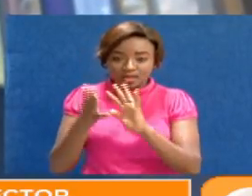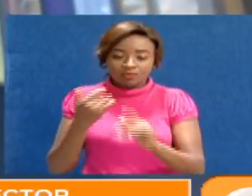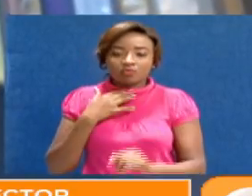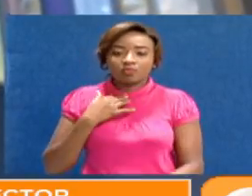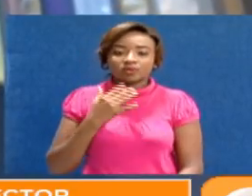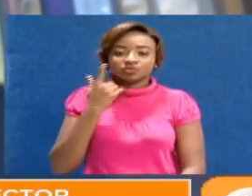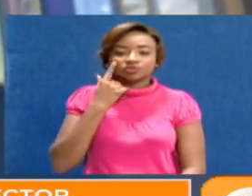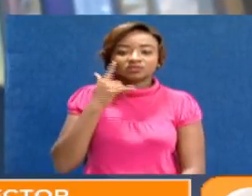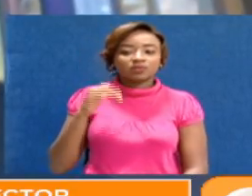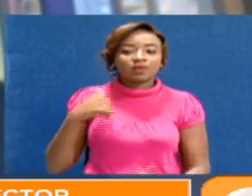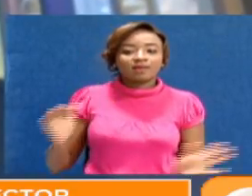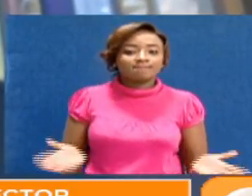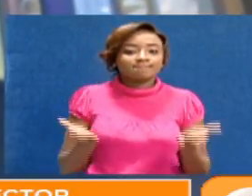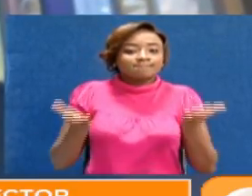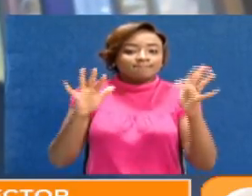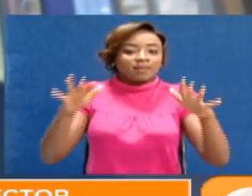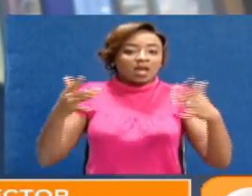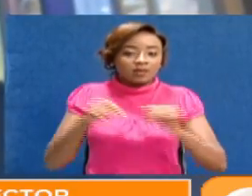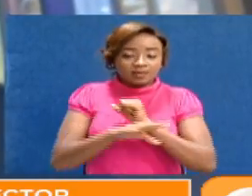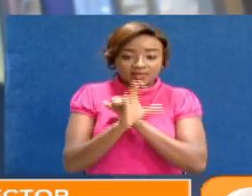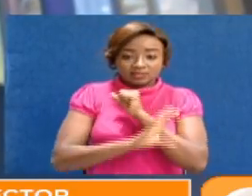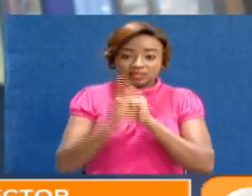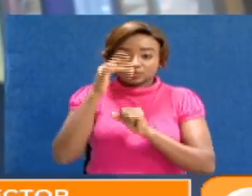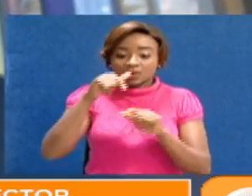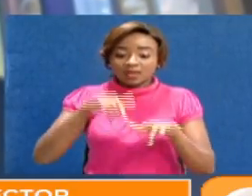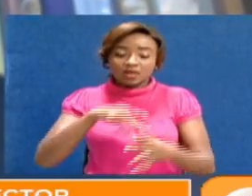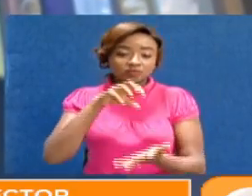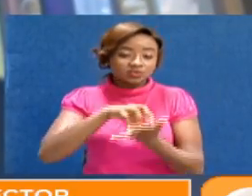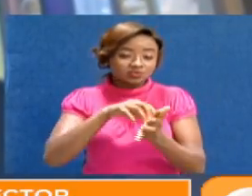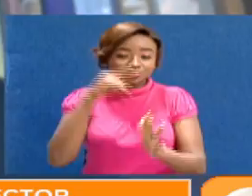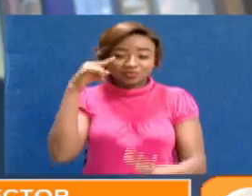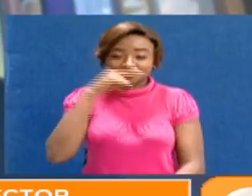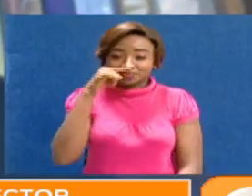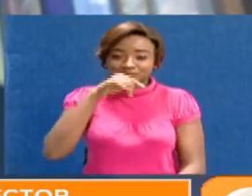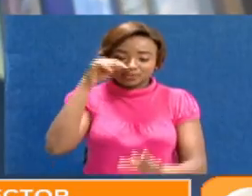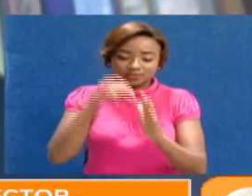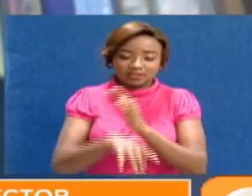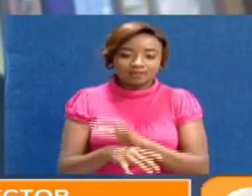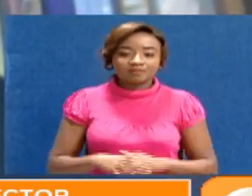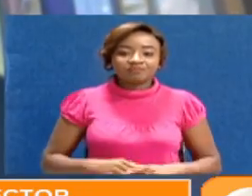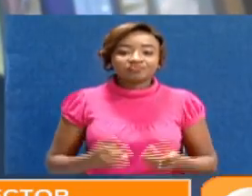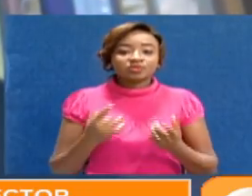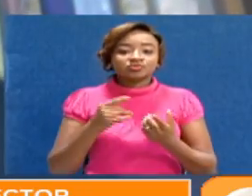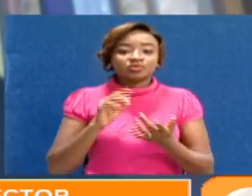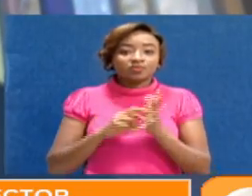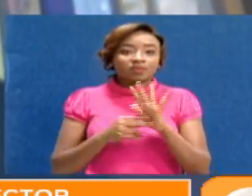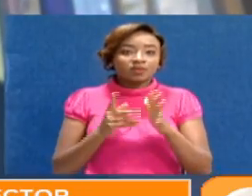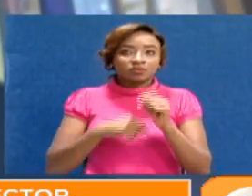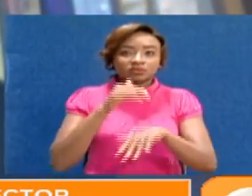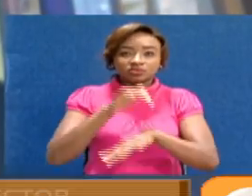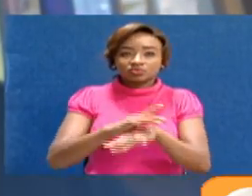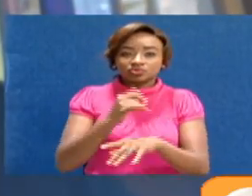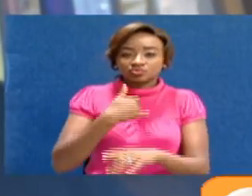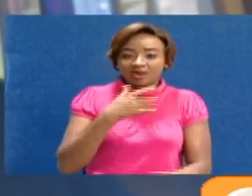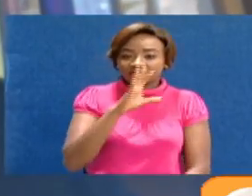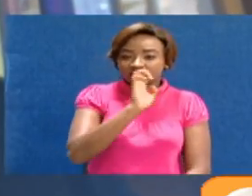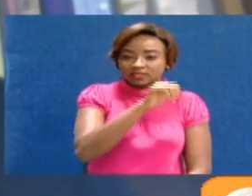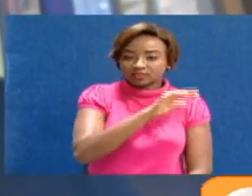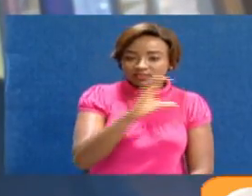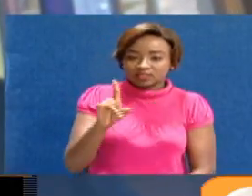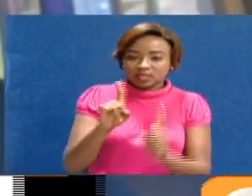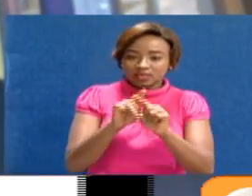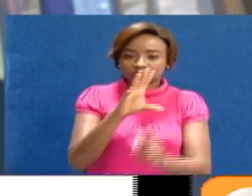we recover as a country. Already we're in the deep end of the woods, so it will be good, and it's good that we have ESCC and ODPP